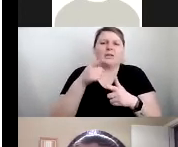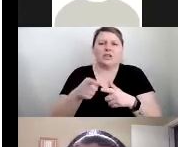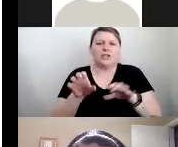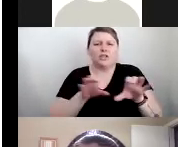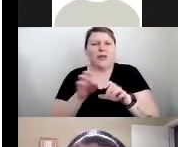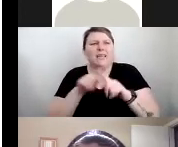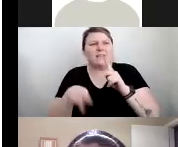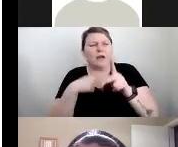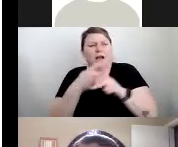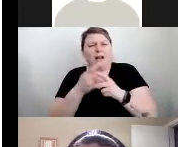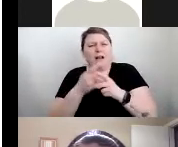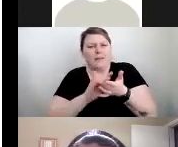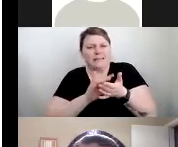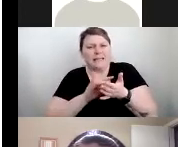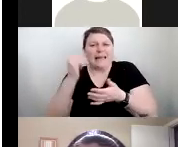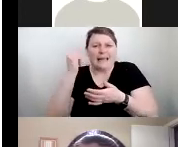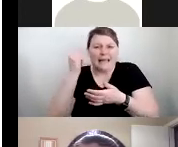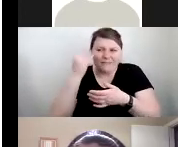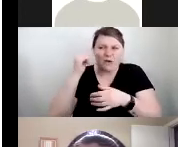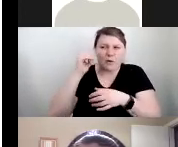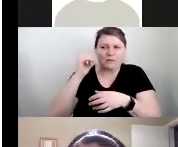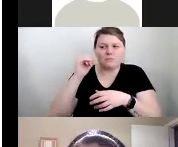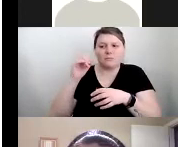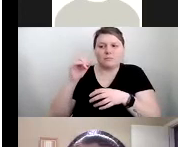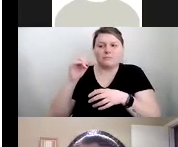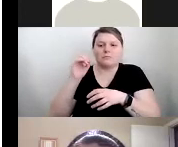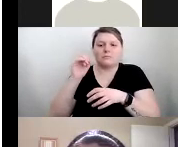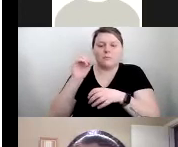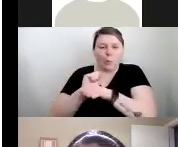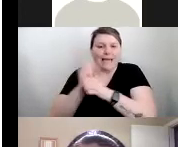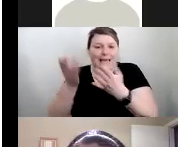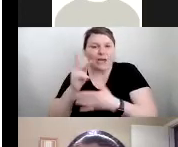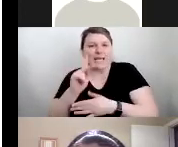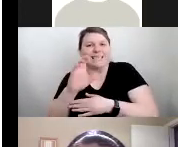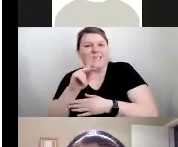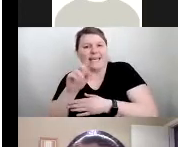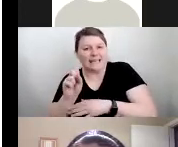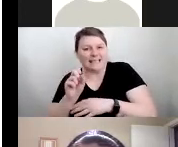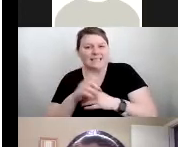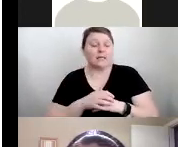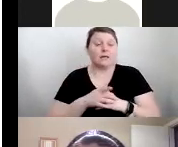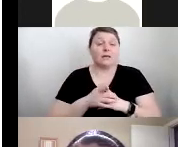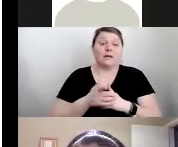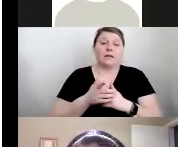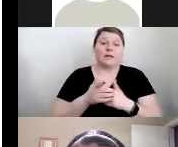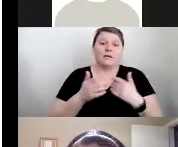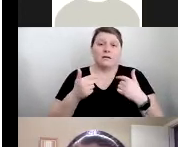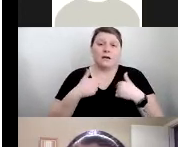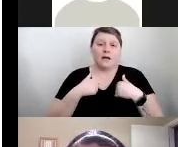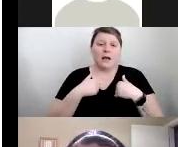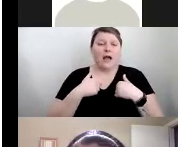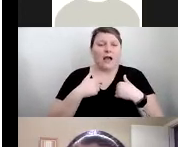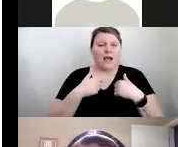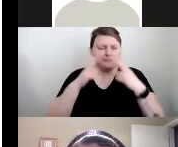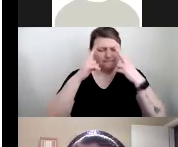you would do if you were practicing in Kansas City, Kansas. And then I at least had a lot of self-introspection about